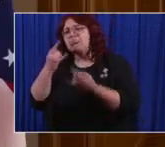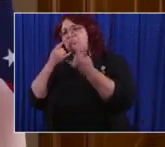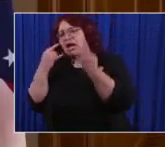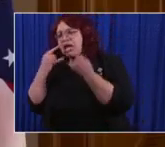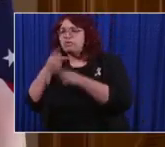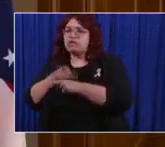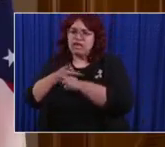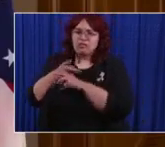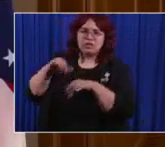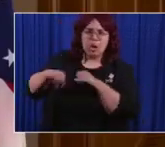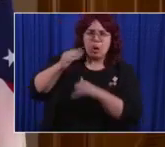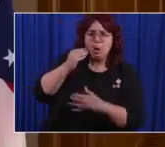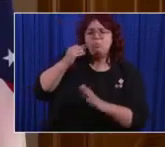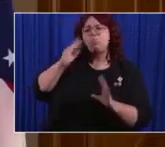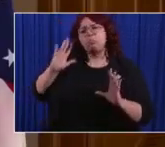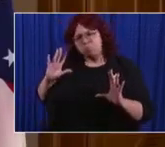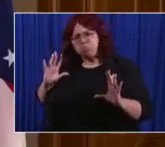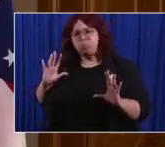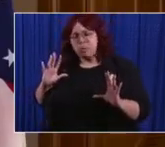careful.